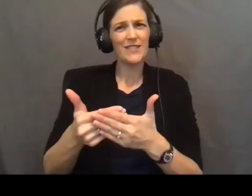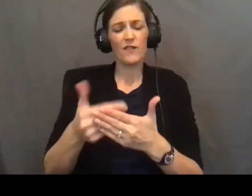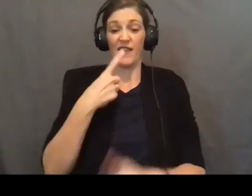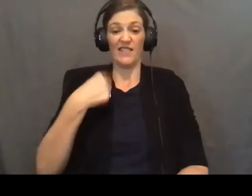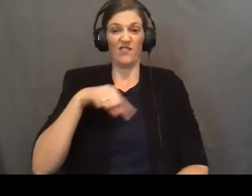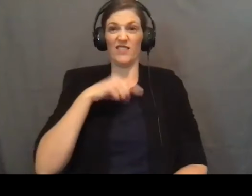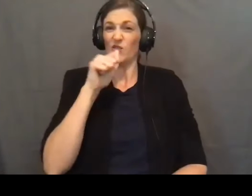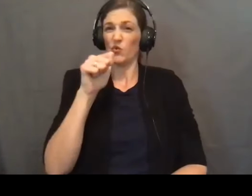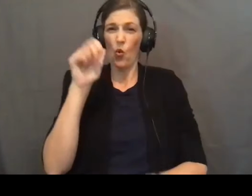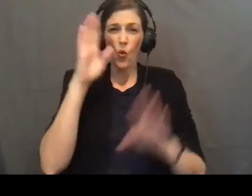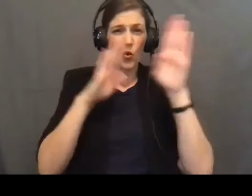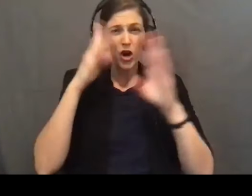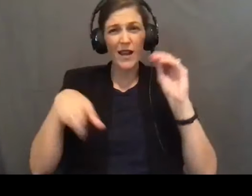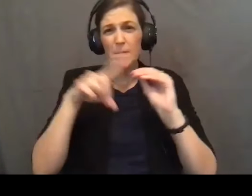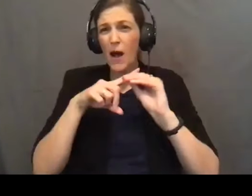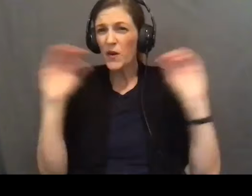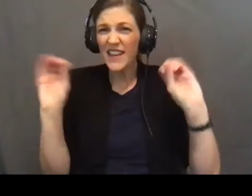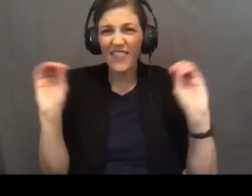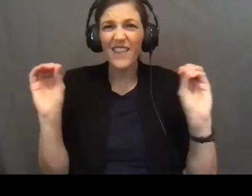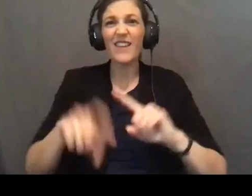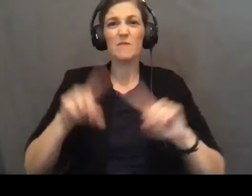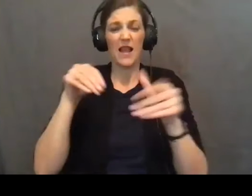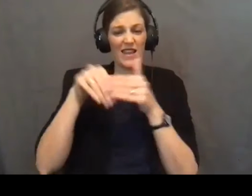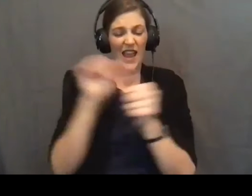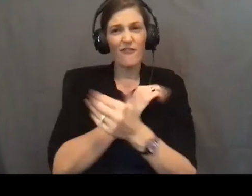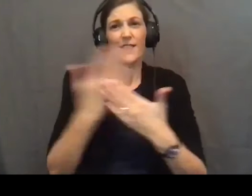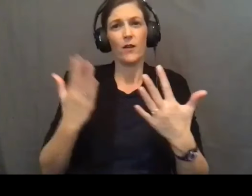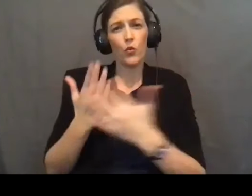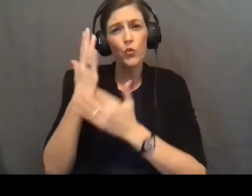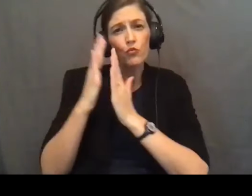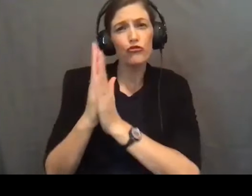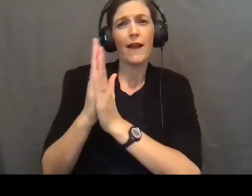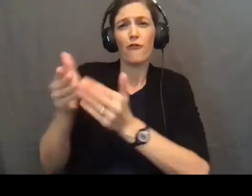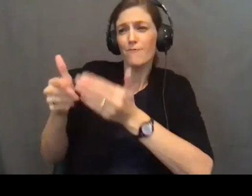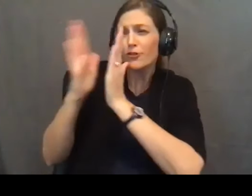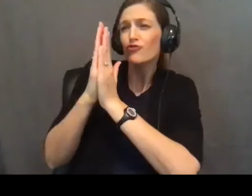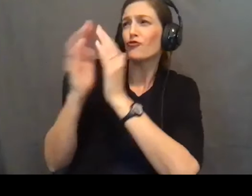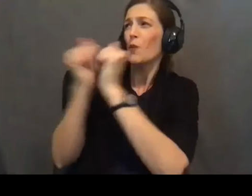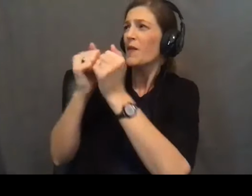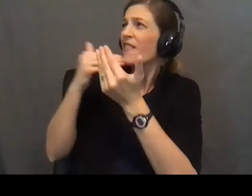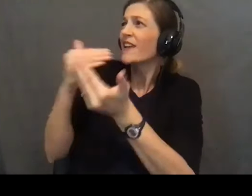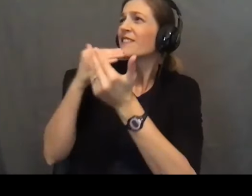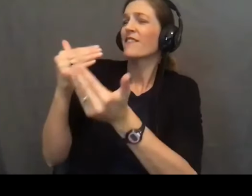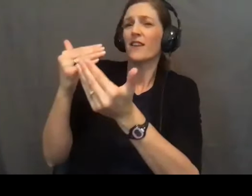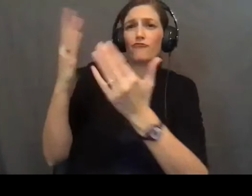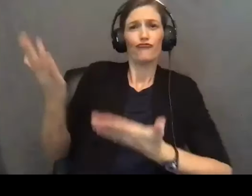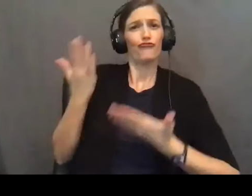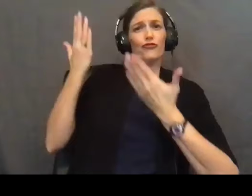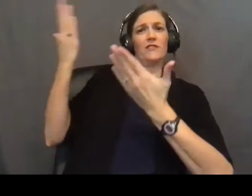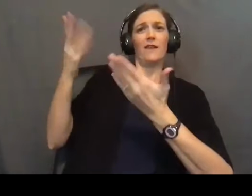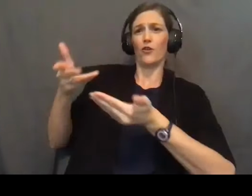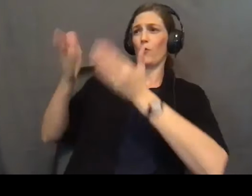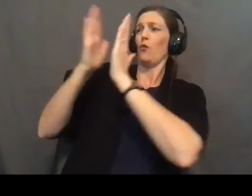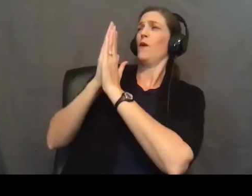don't worry about anything, but in everything through prayer and petition with thanksgiving, present your